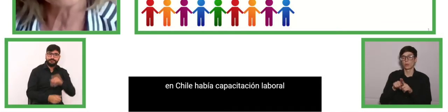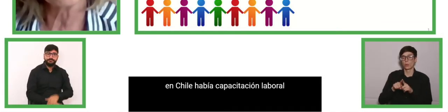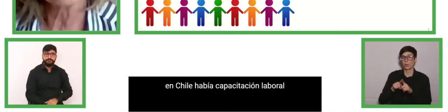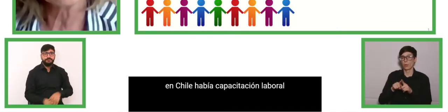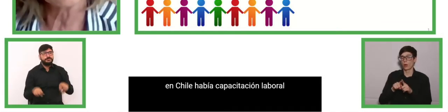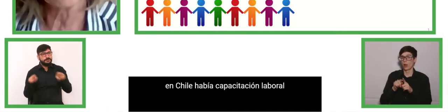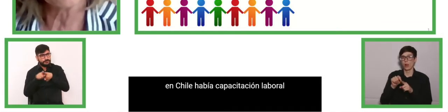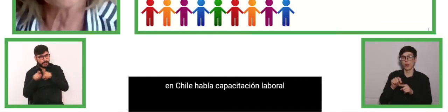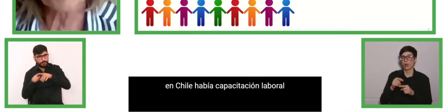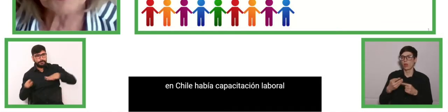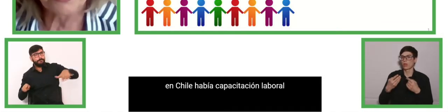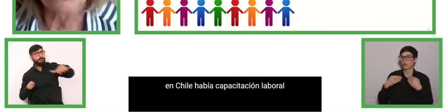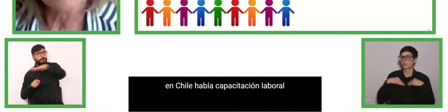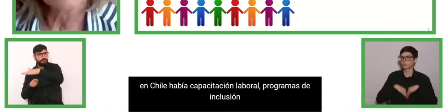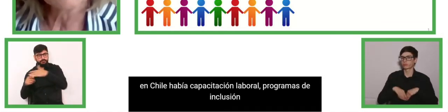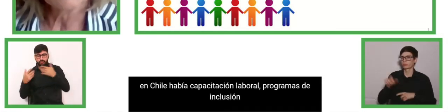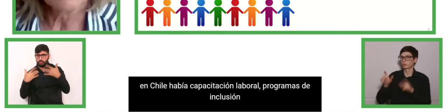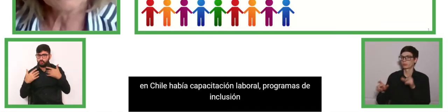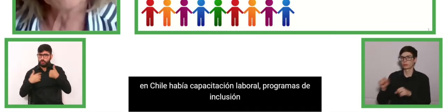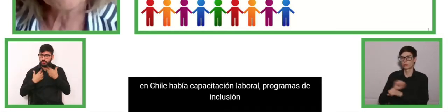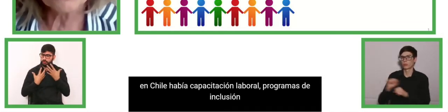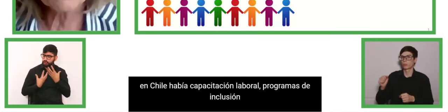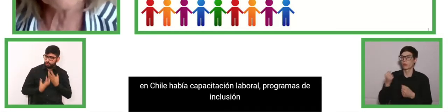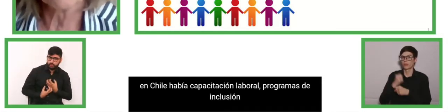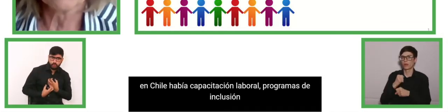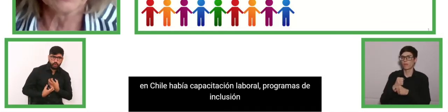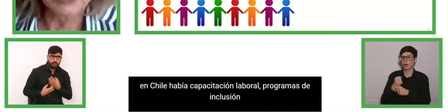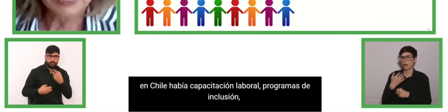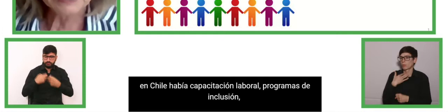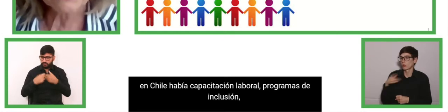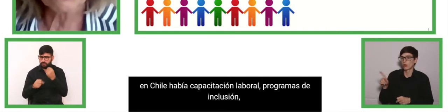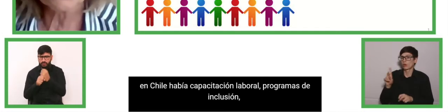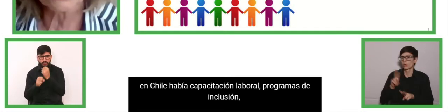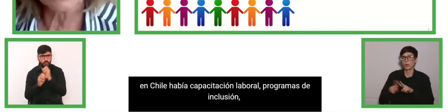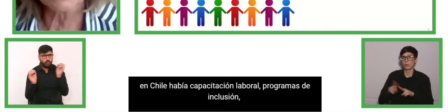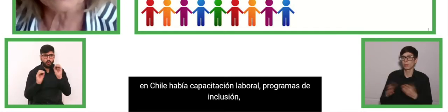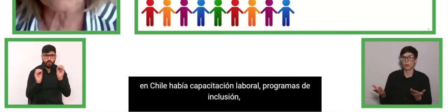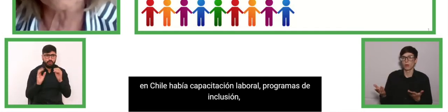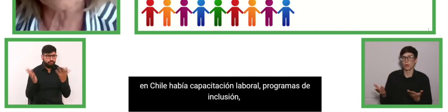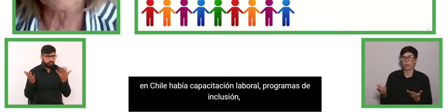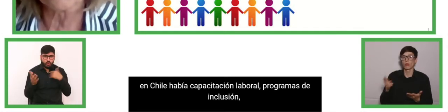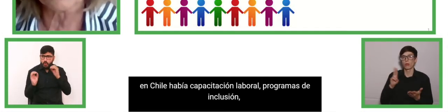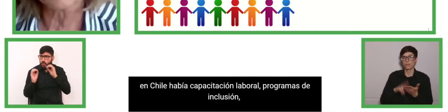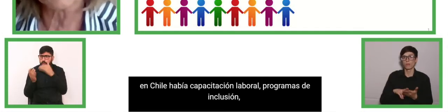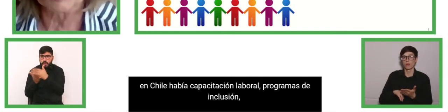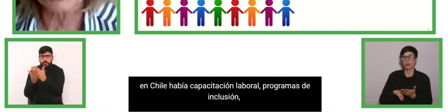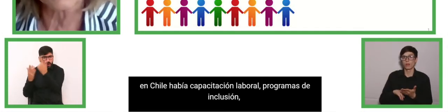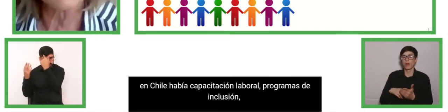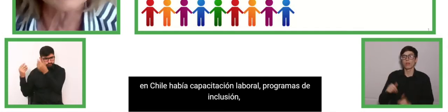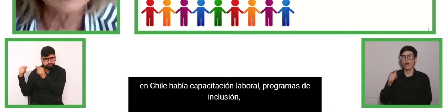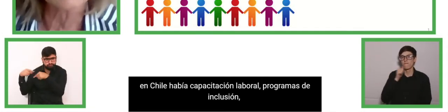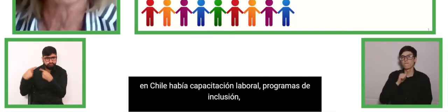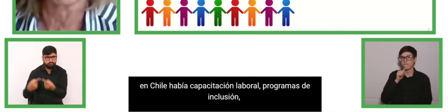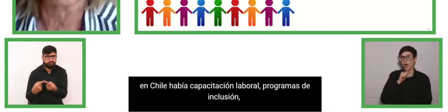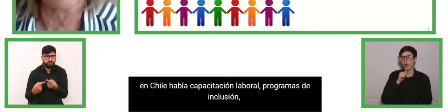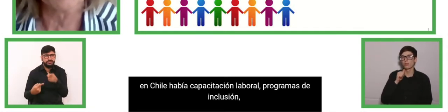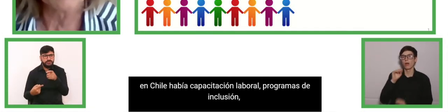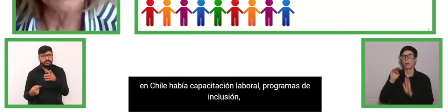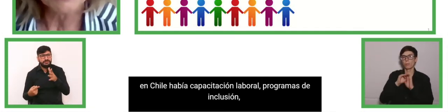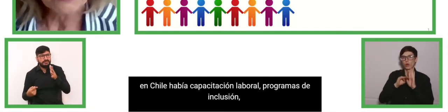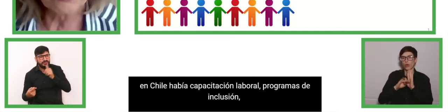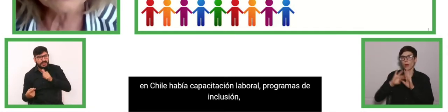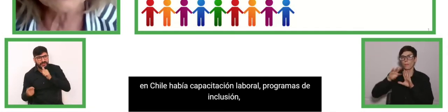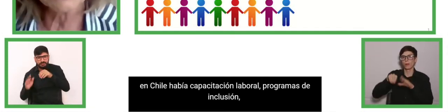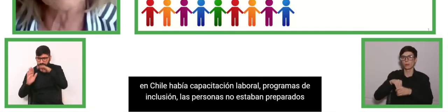work because they were not prepared. In brief, the lack of training inclusive programs specially designed for